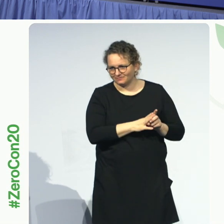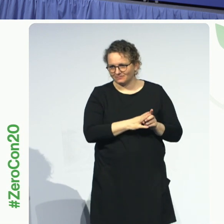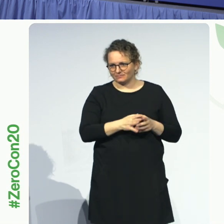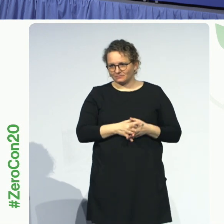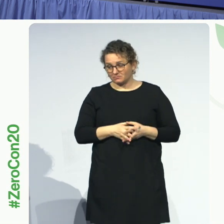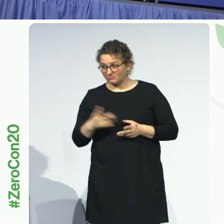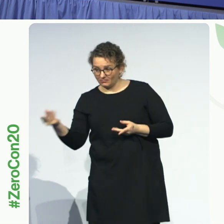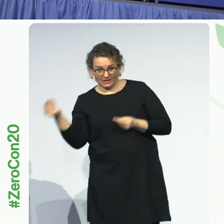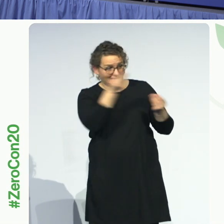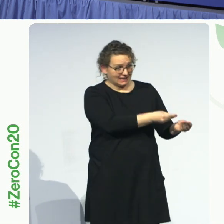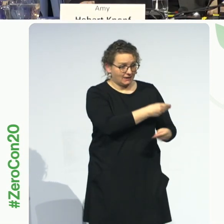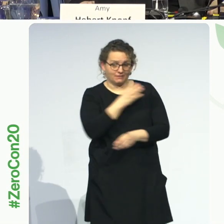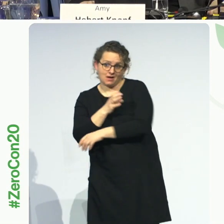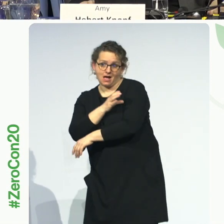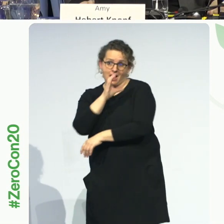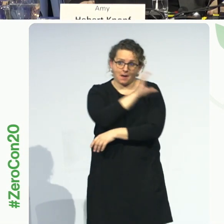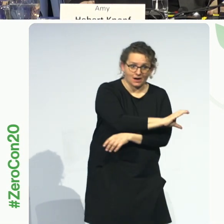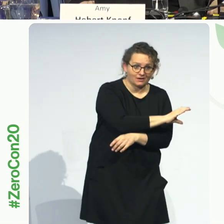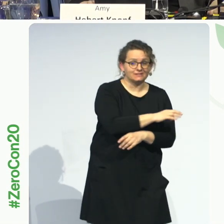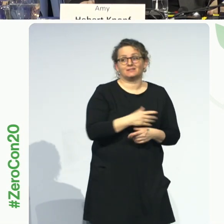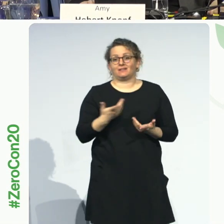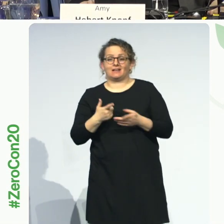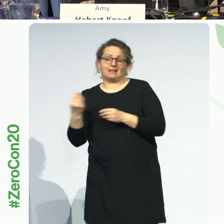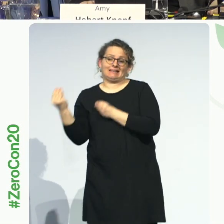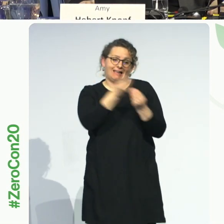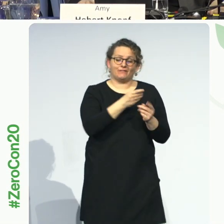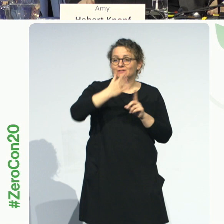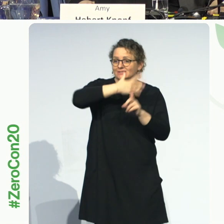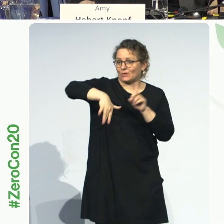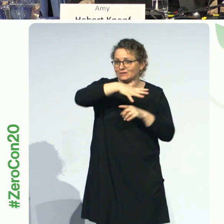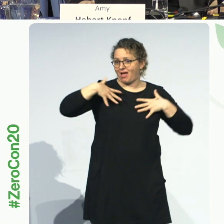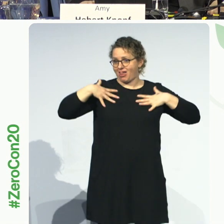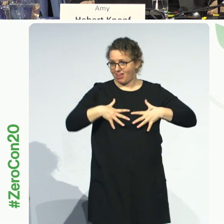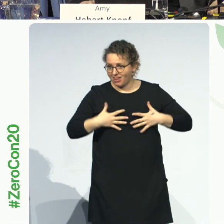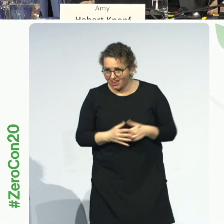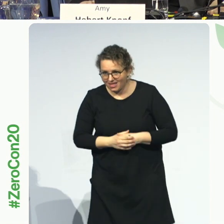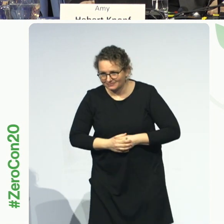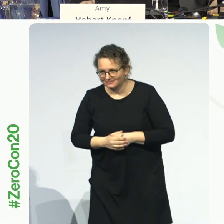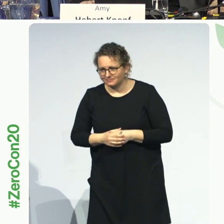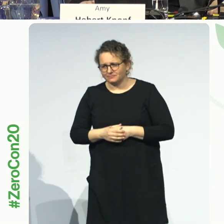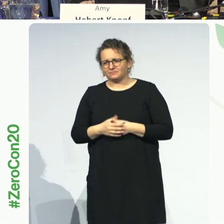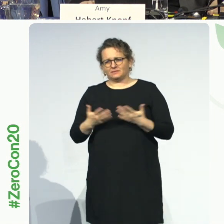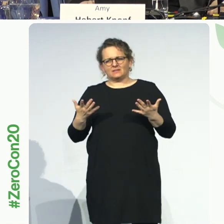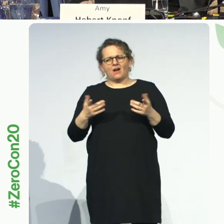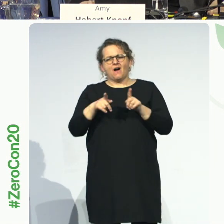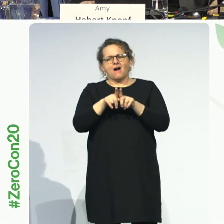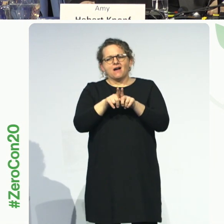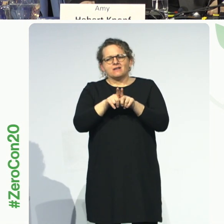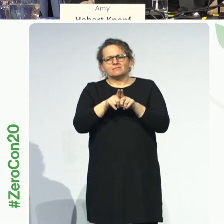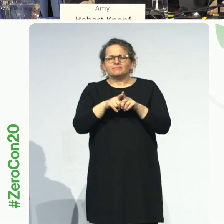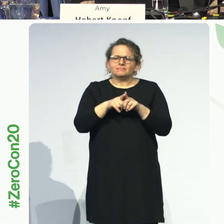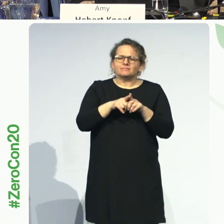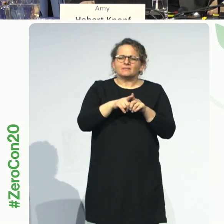and scaling up. So our goal is to increase leadership and advocacy among deaf individuals